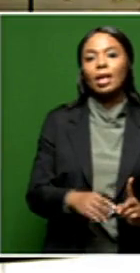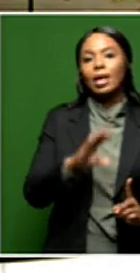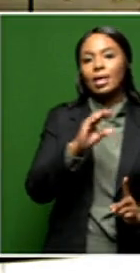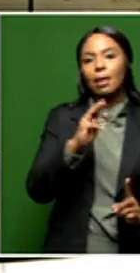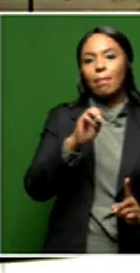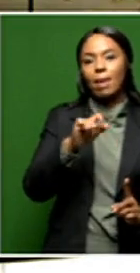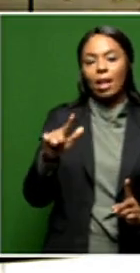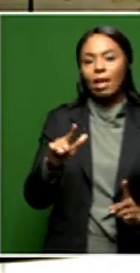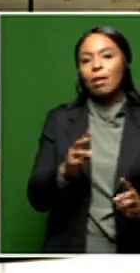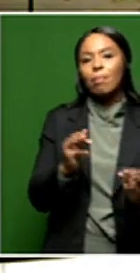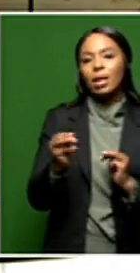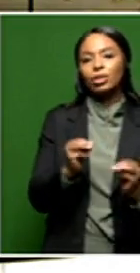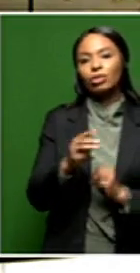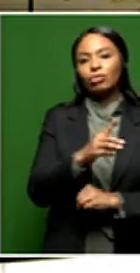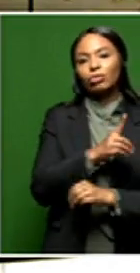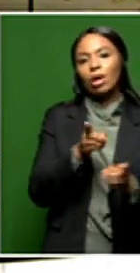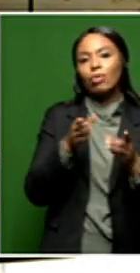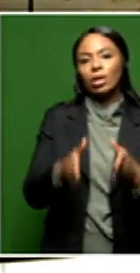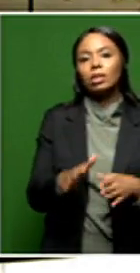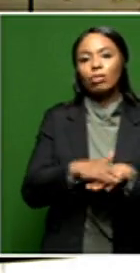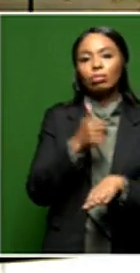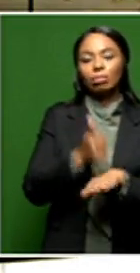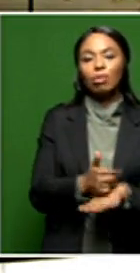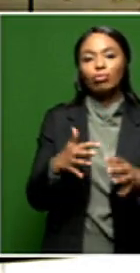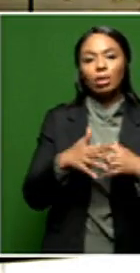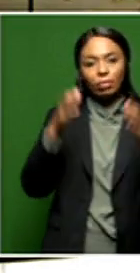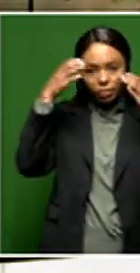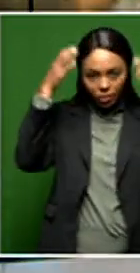Stevenson, the managing director and co-founder of Chefs Foodhall, launching in South